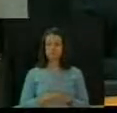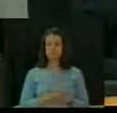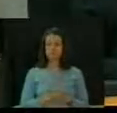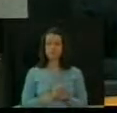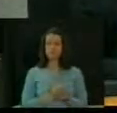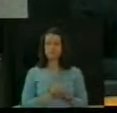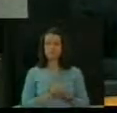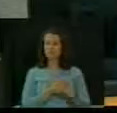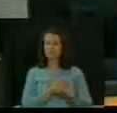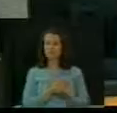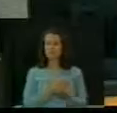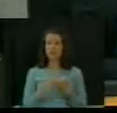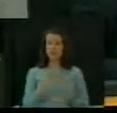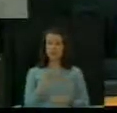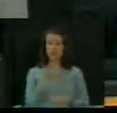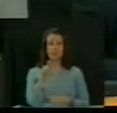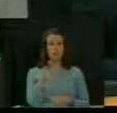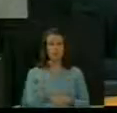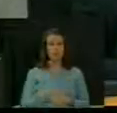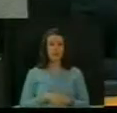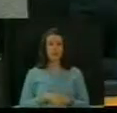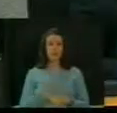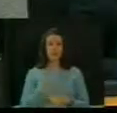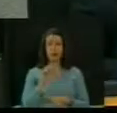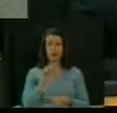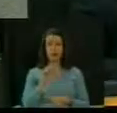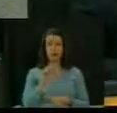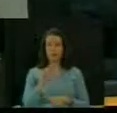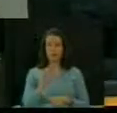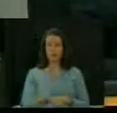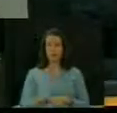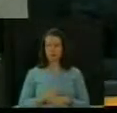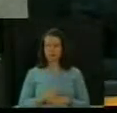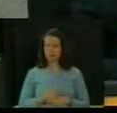Any questions? Commissioner Lambert?